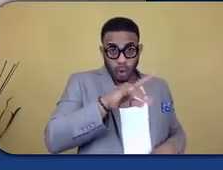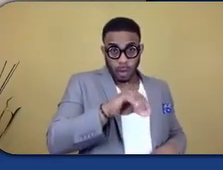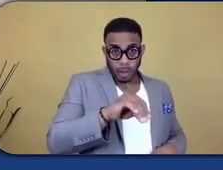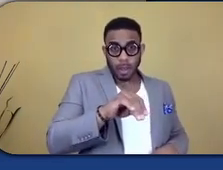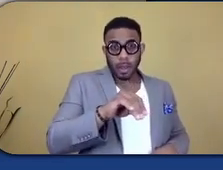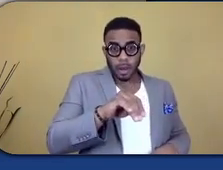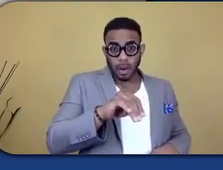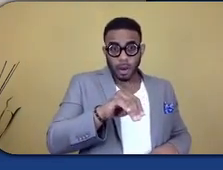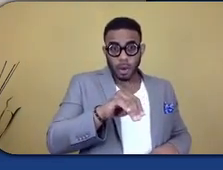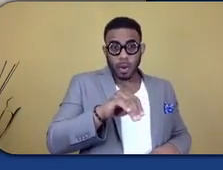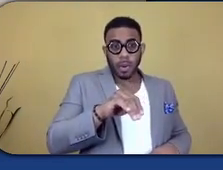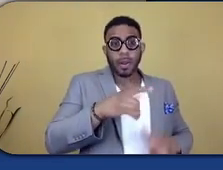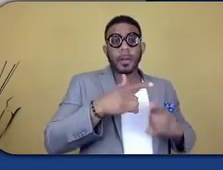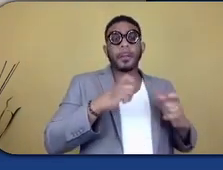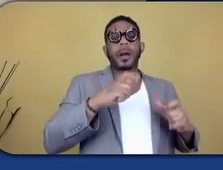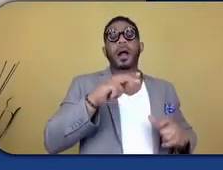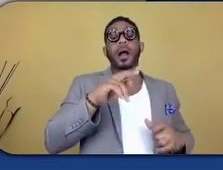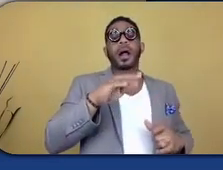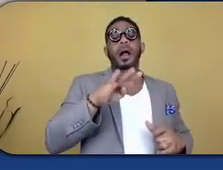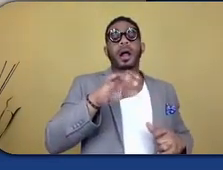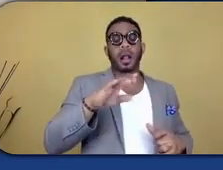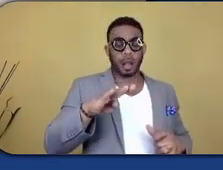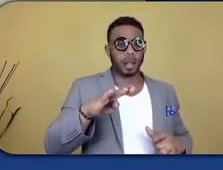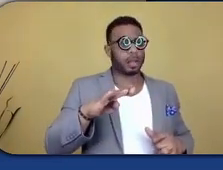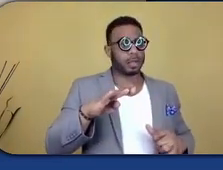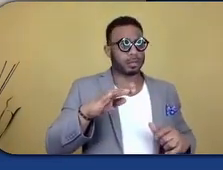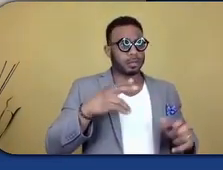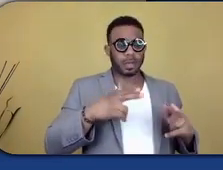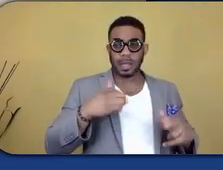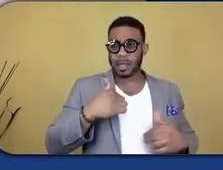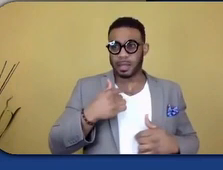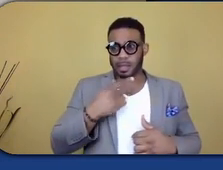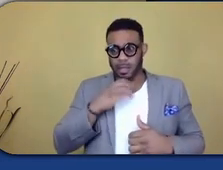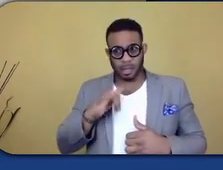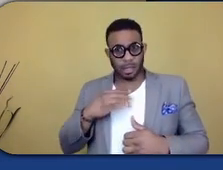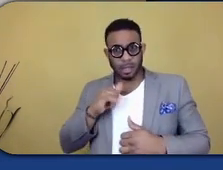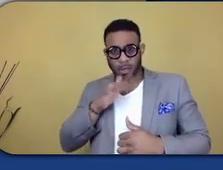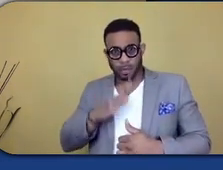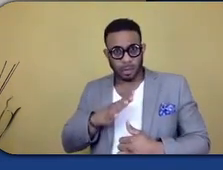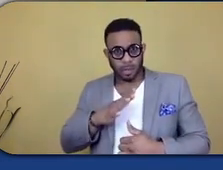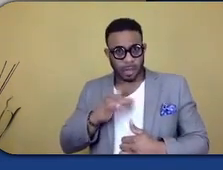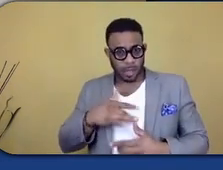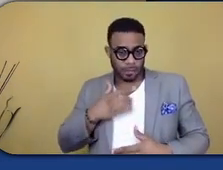shooting. And as a gay Latina woman, I really felt